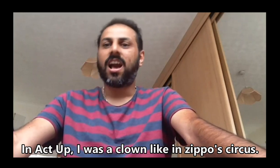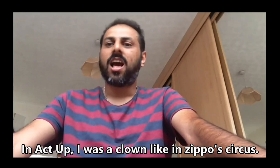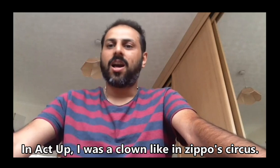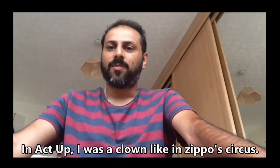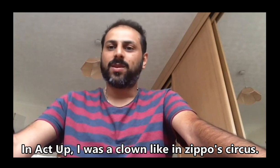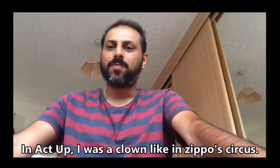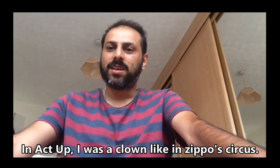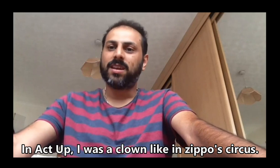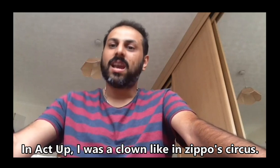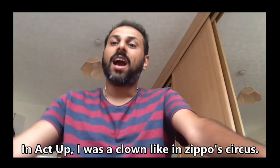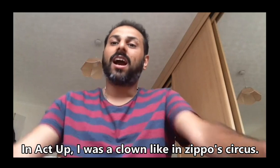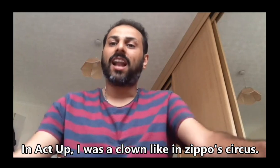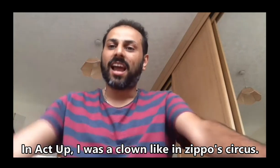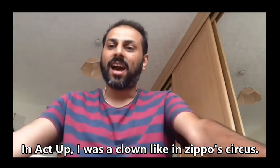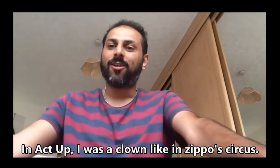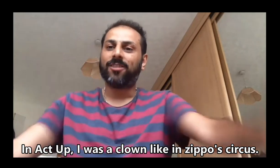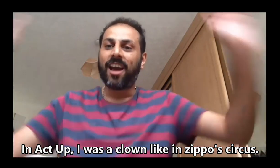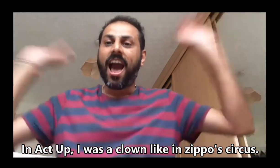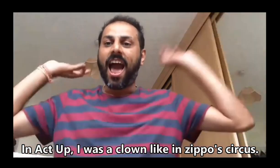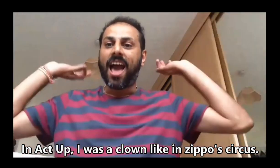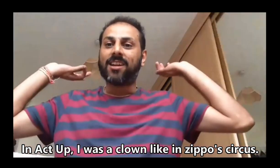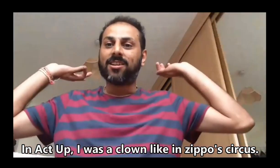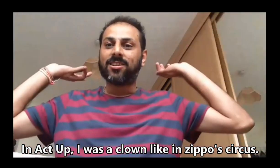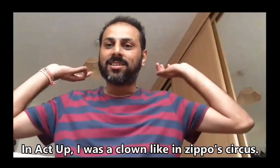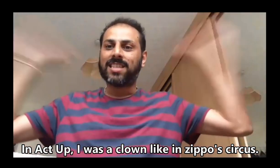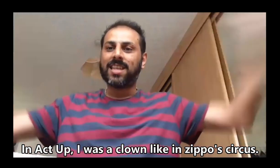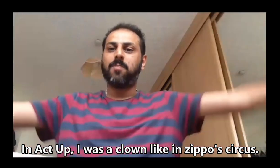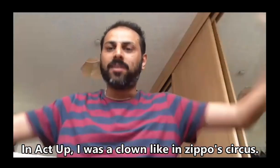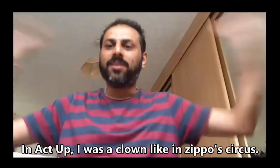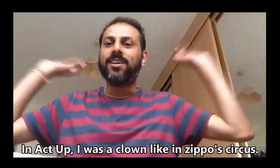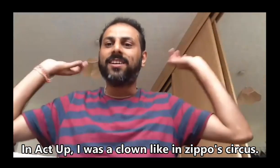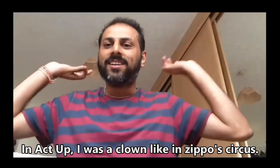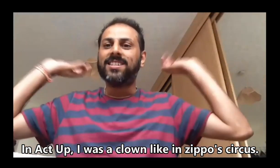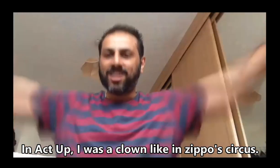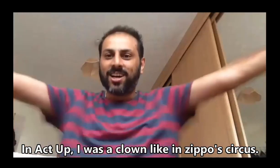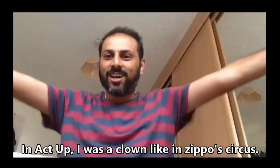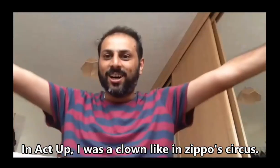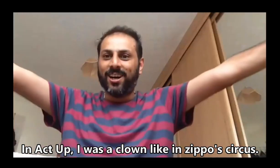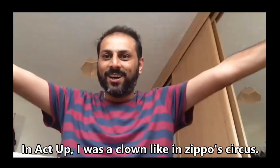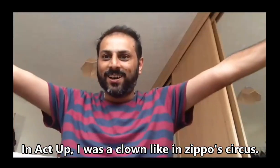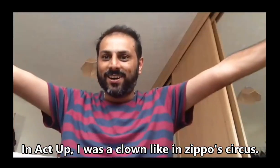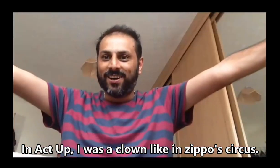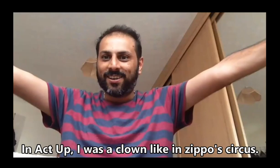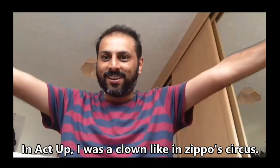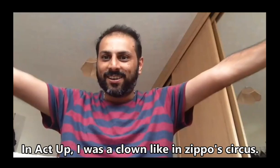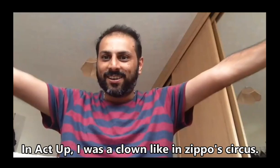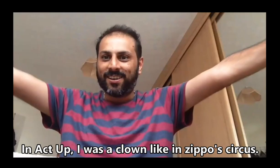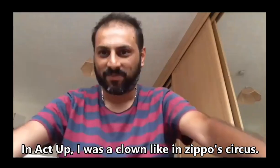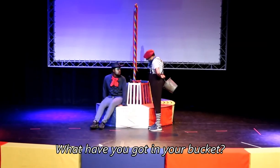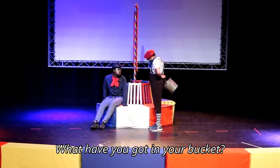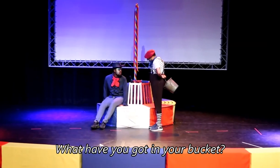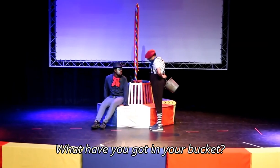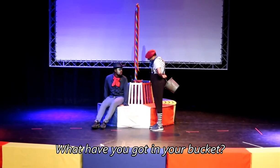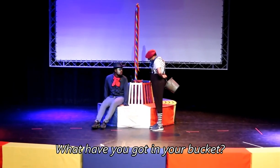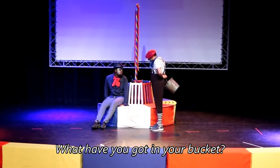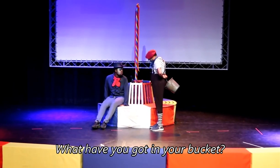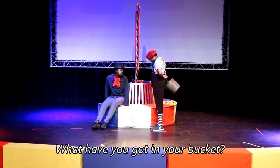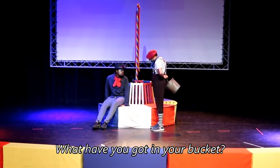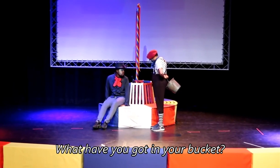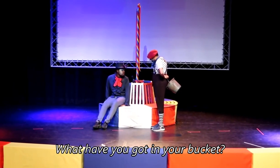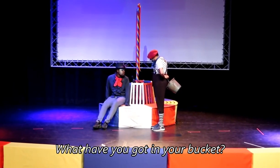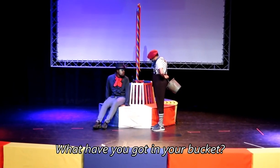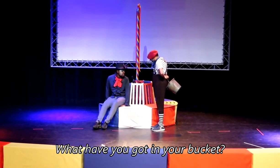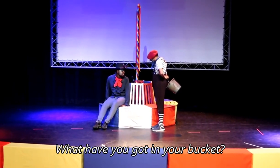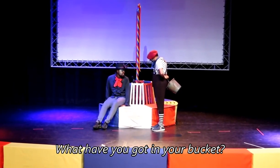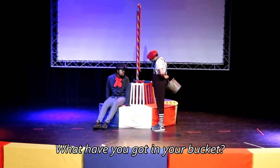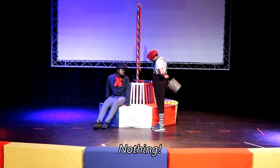doing maybe clown super suckers! Will